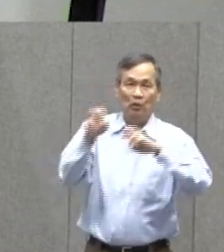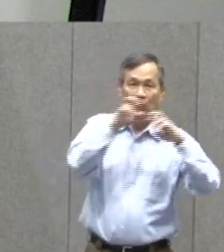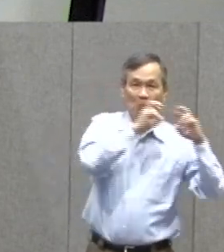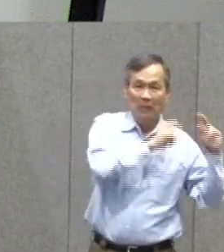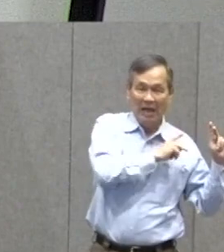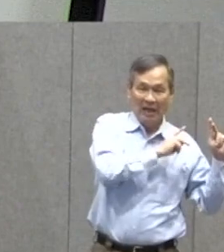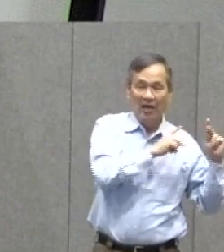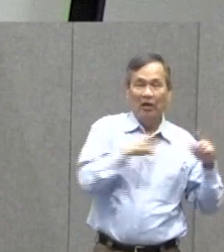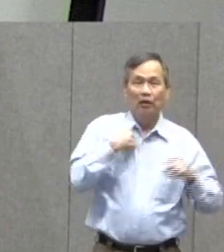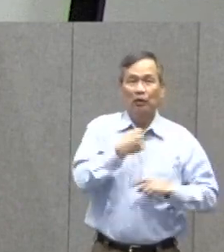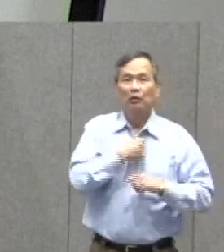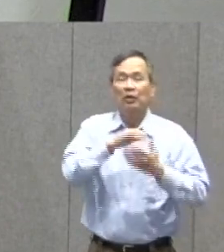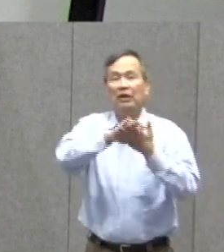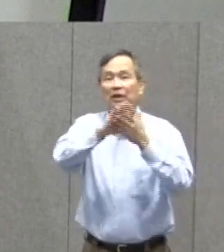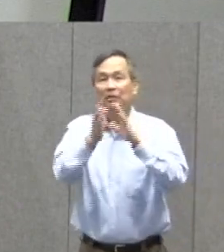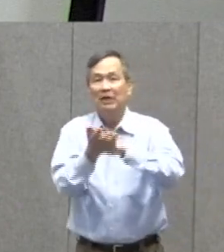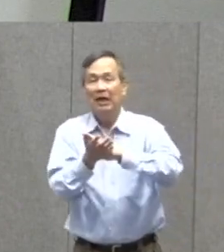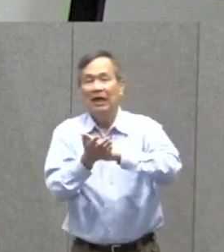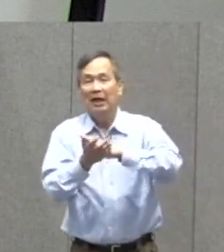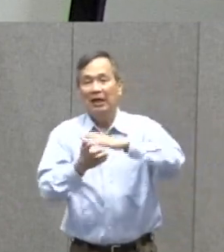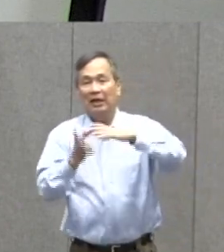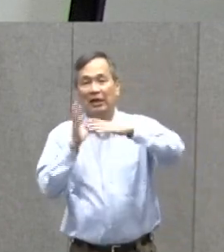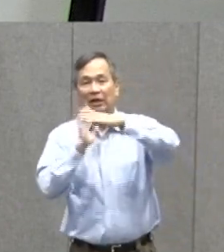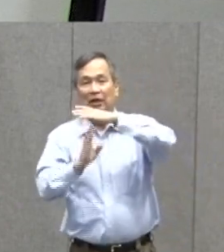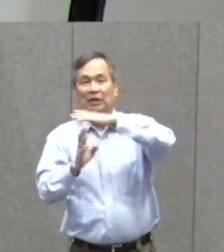became immigrants.